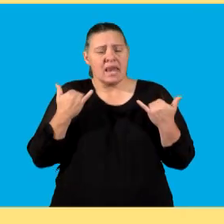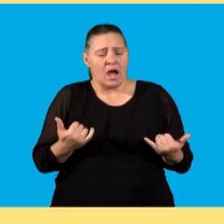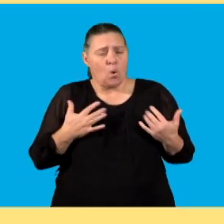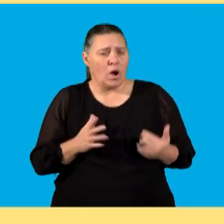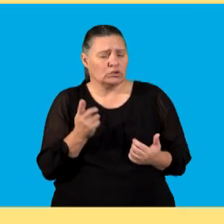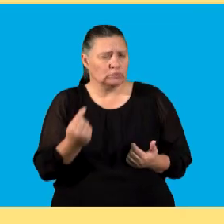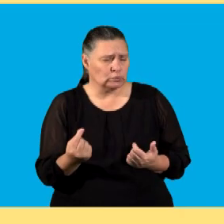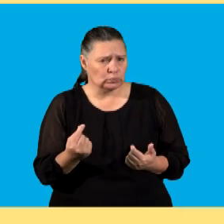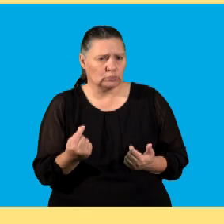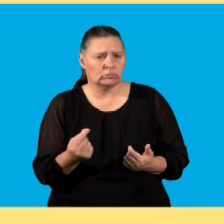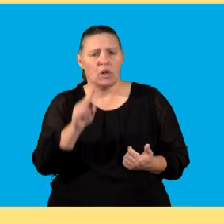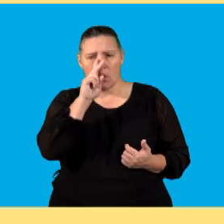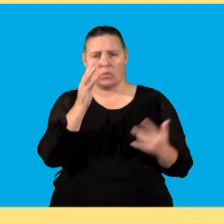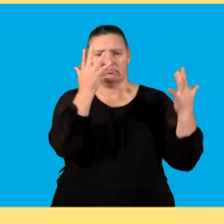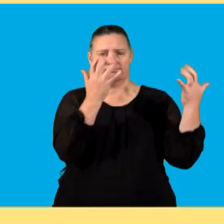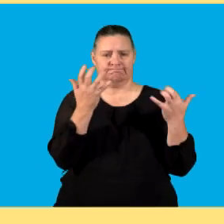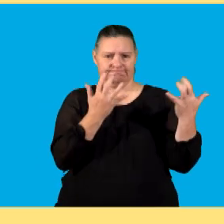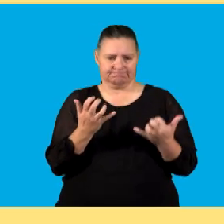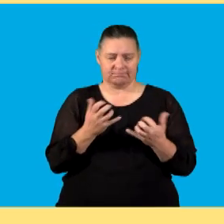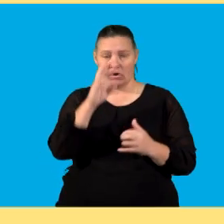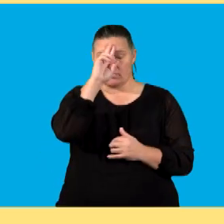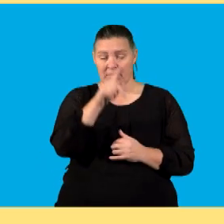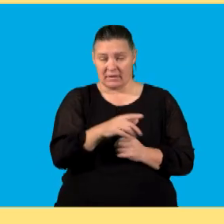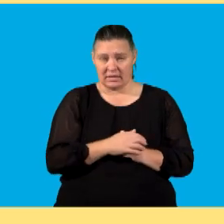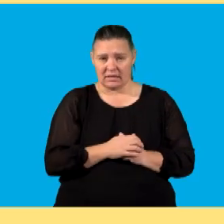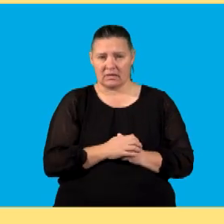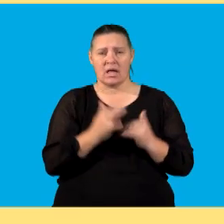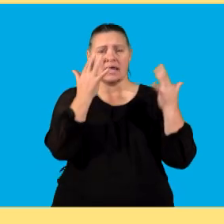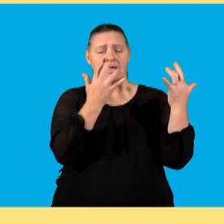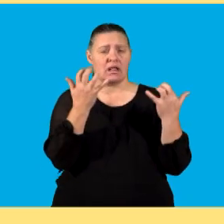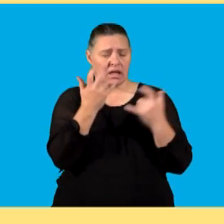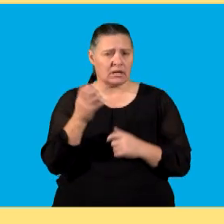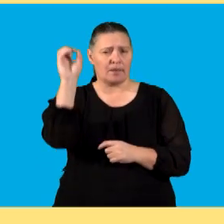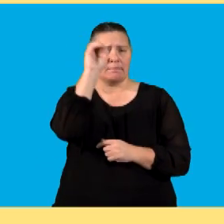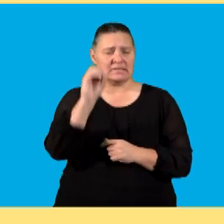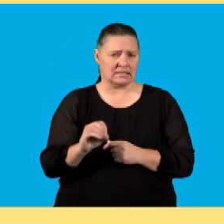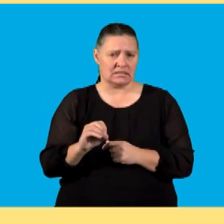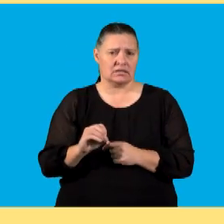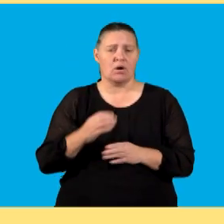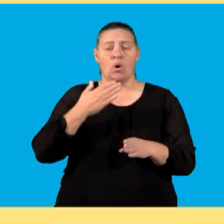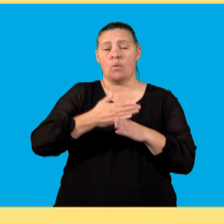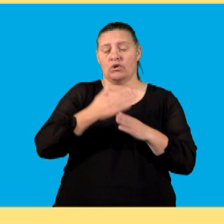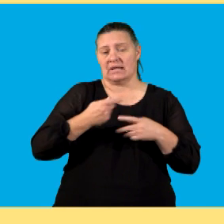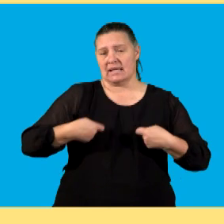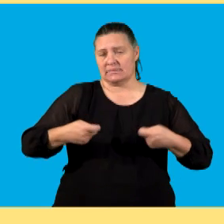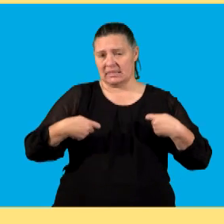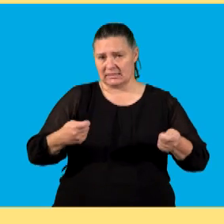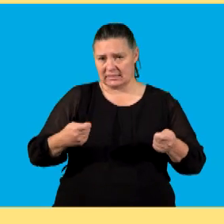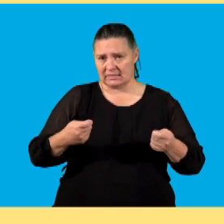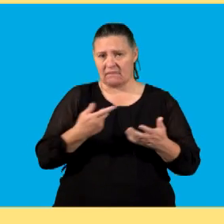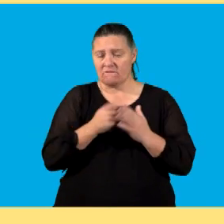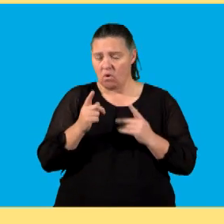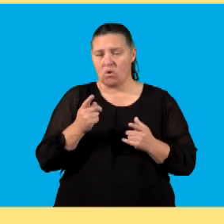is to do some particular calculations. Remember, we are calculating the percentage operating expenses